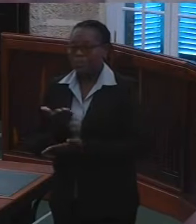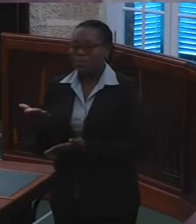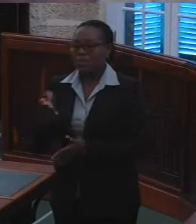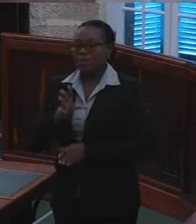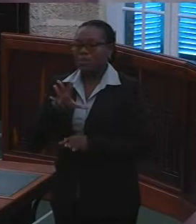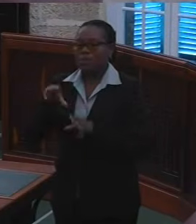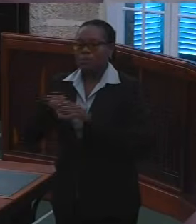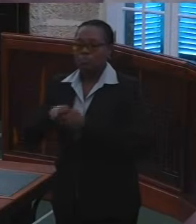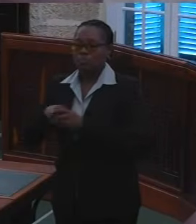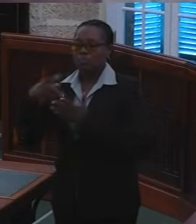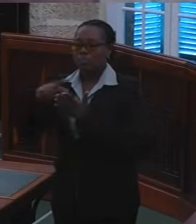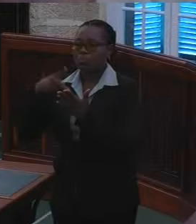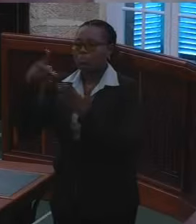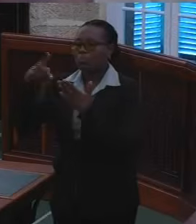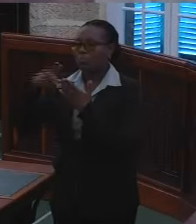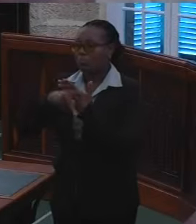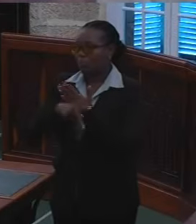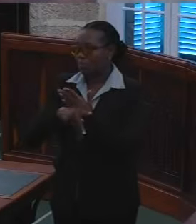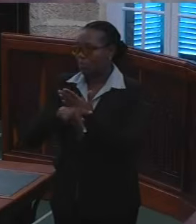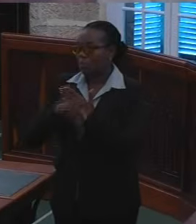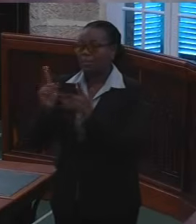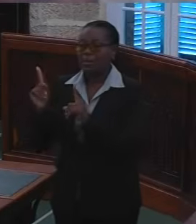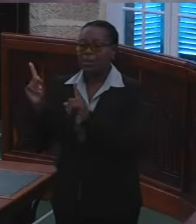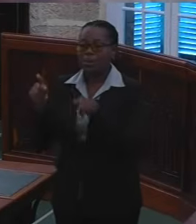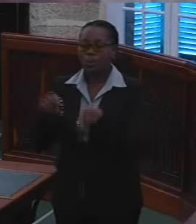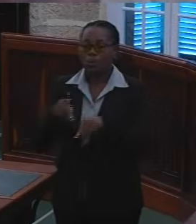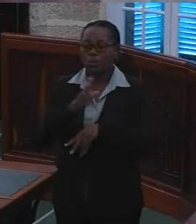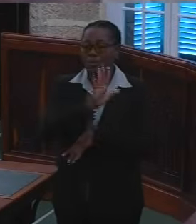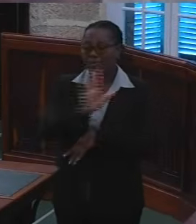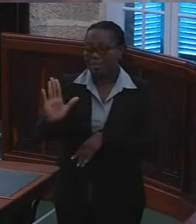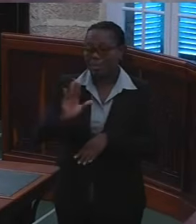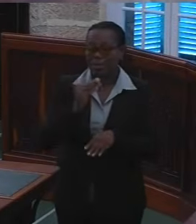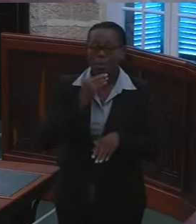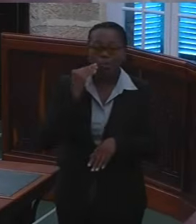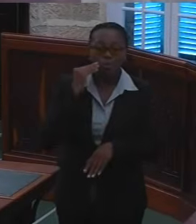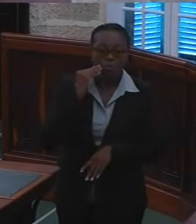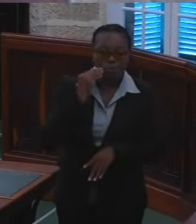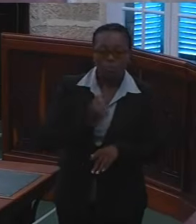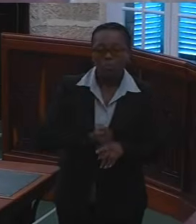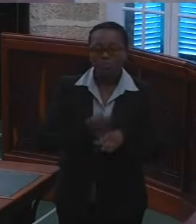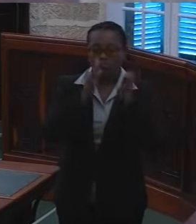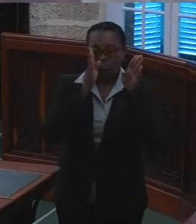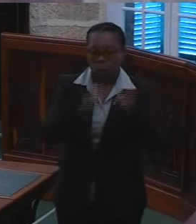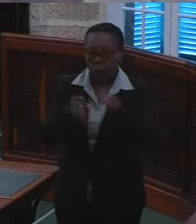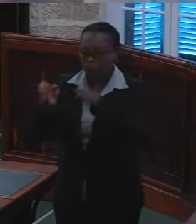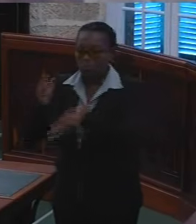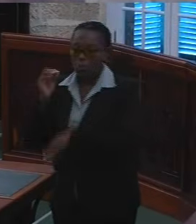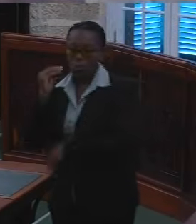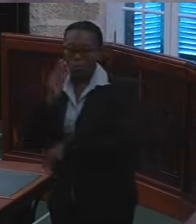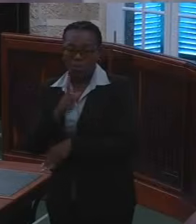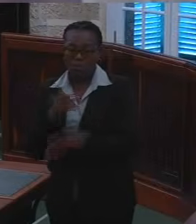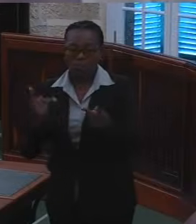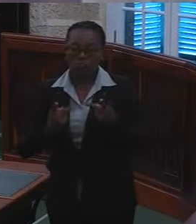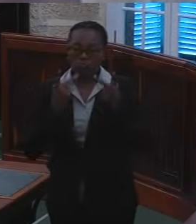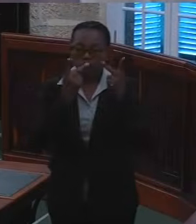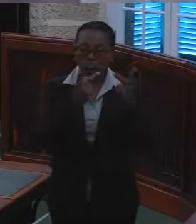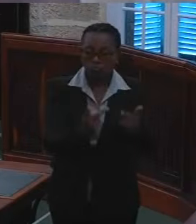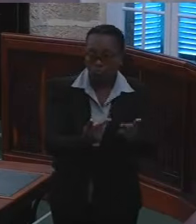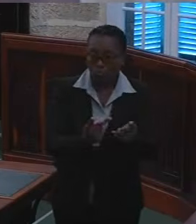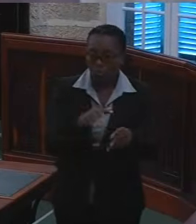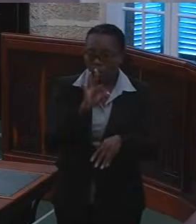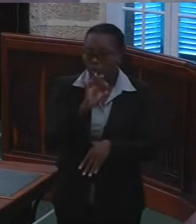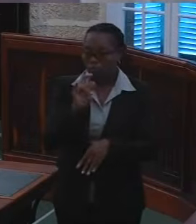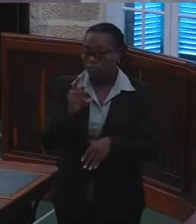program so that they can go to individual homes and provide the for care necessary so that people can have a sense